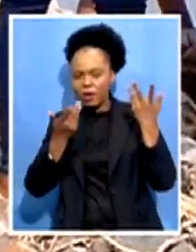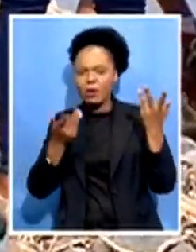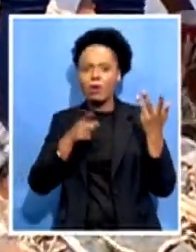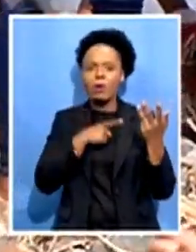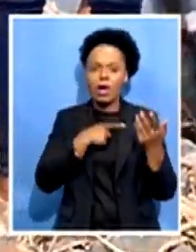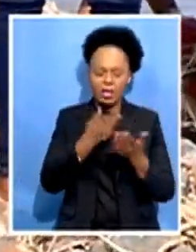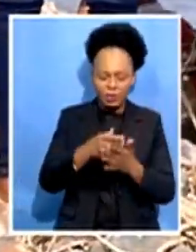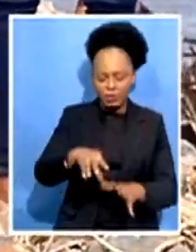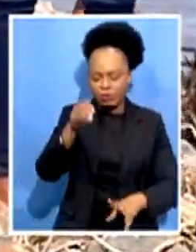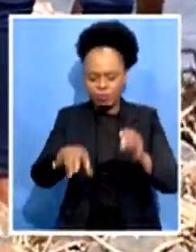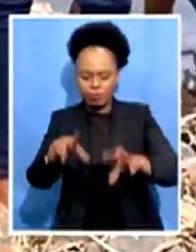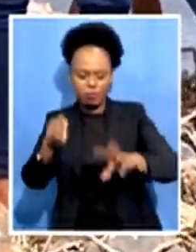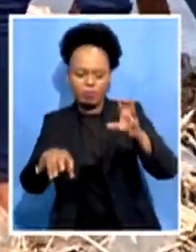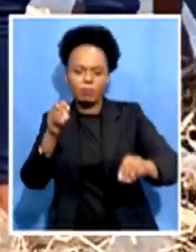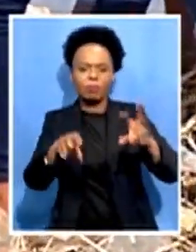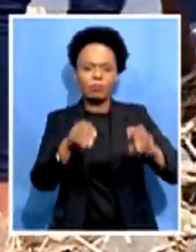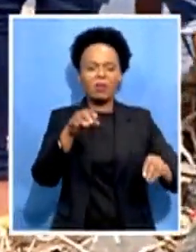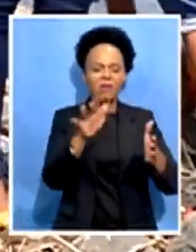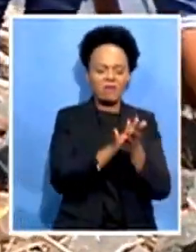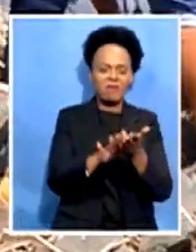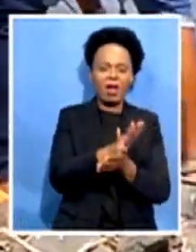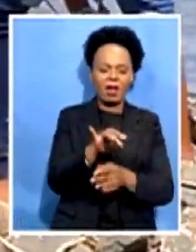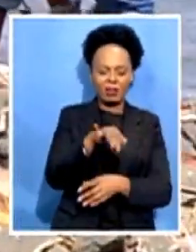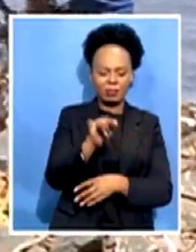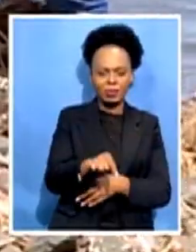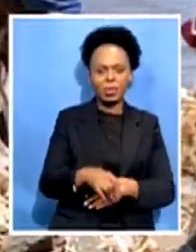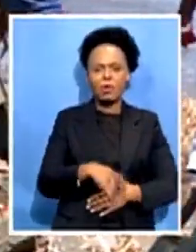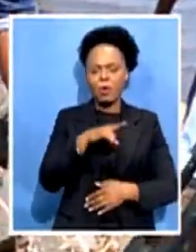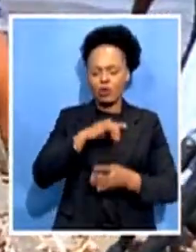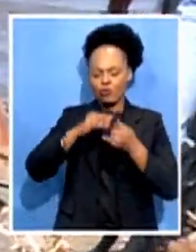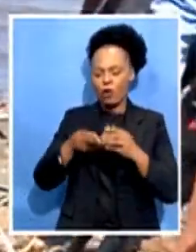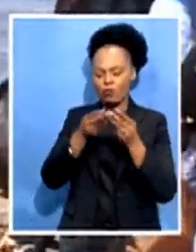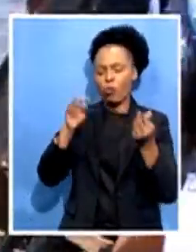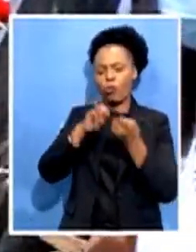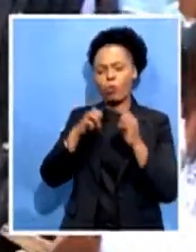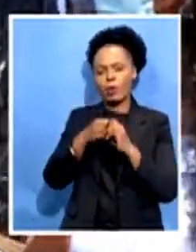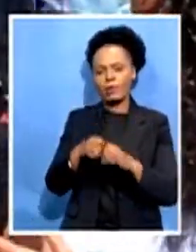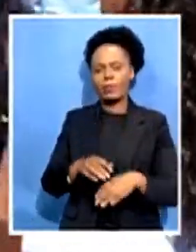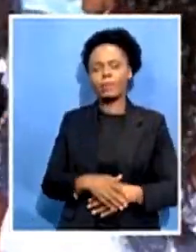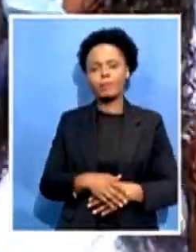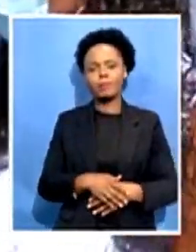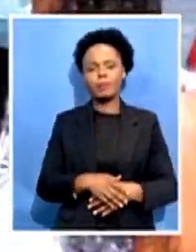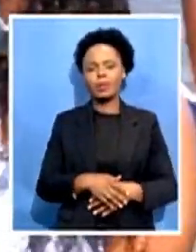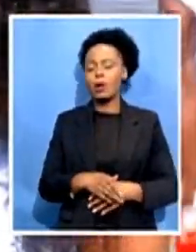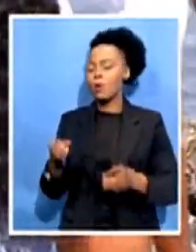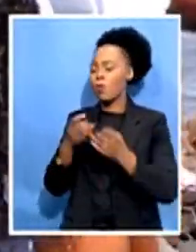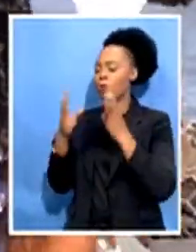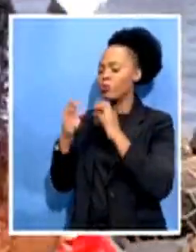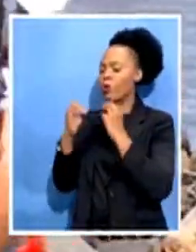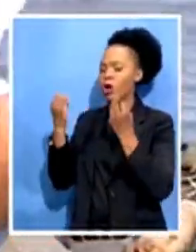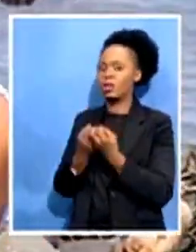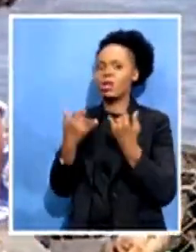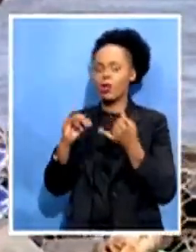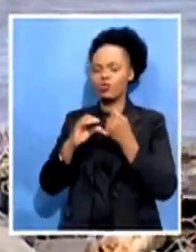further. And I know that a lot of chain stores and organizations are trying to move away from plastics and use other means, like brown